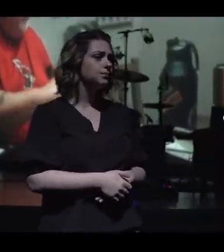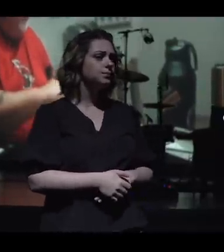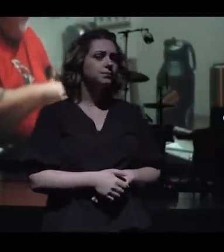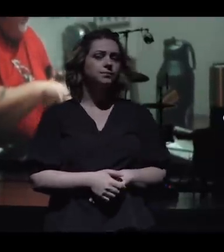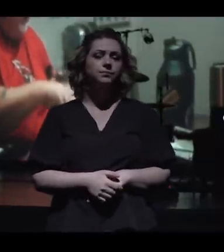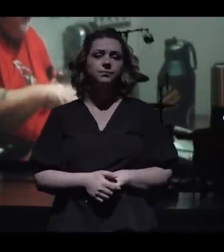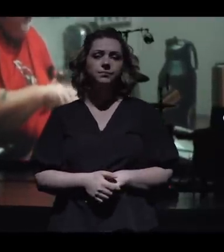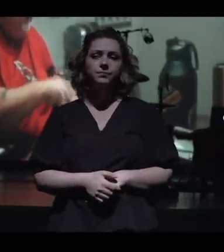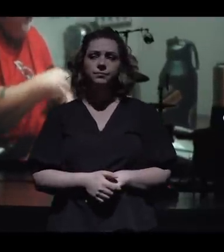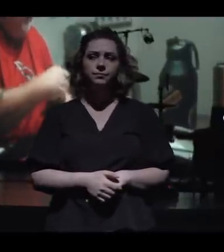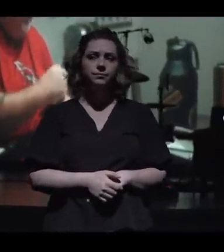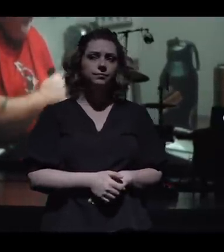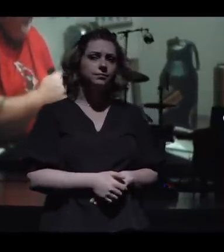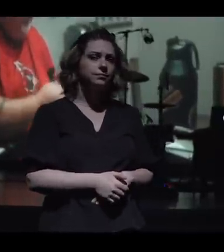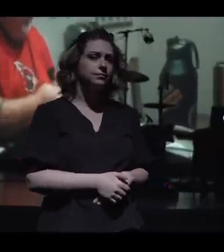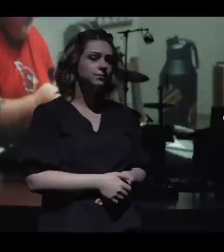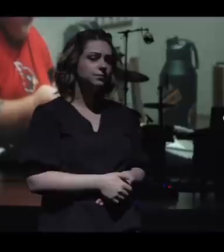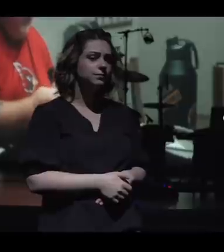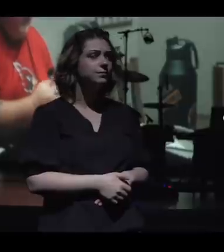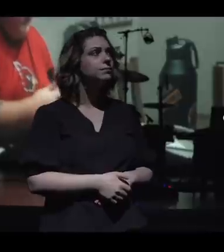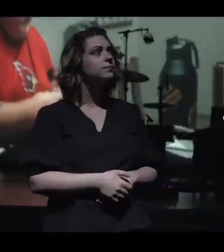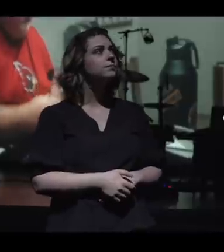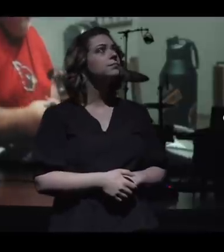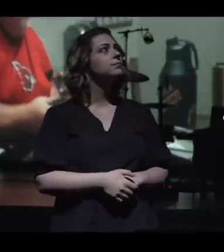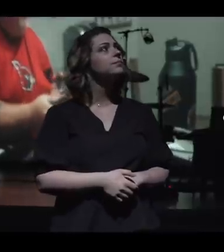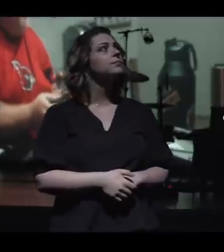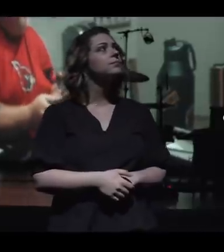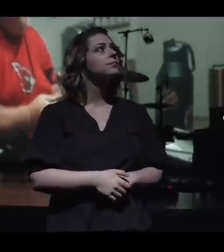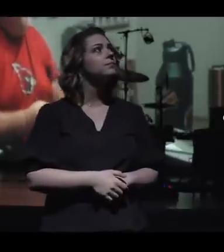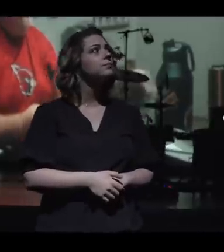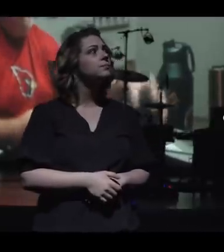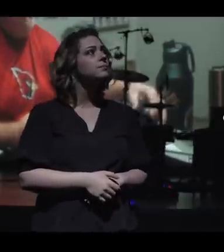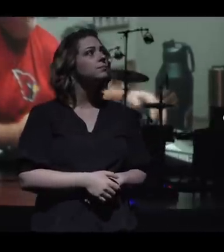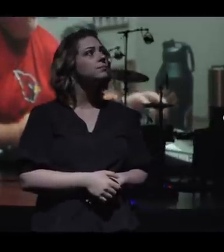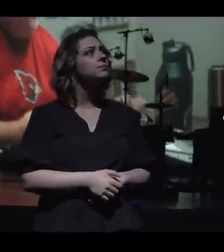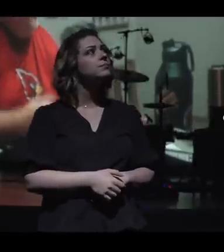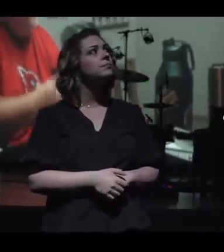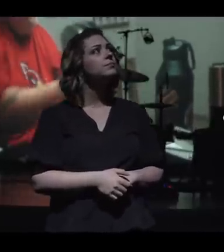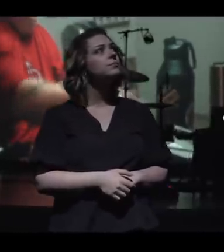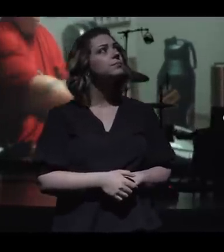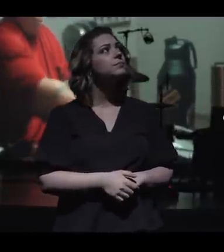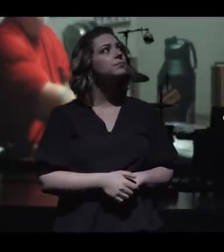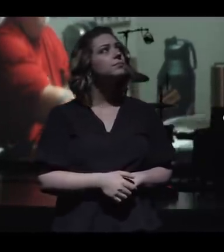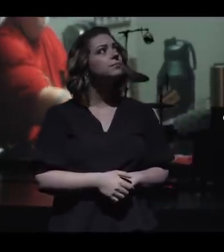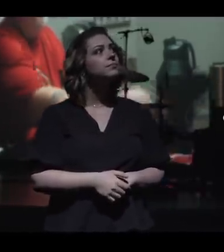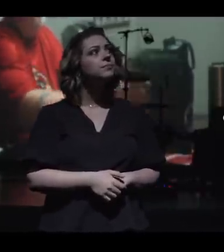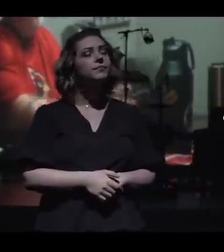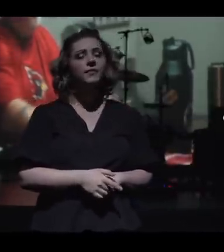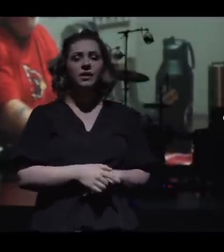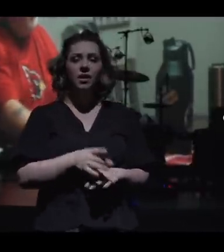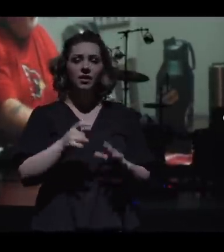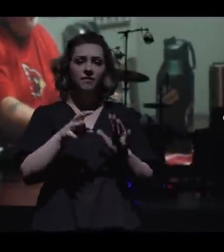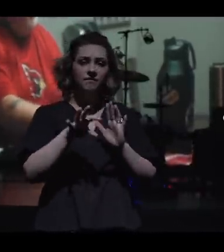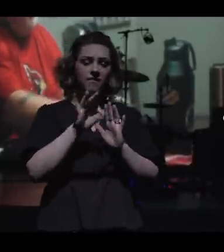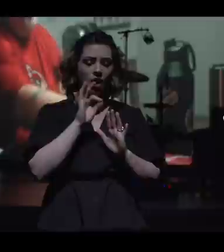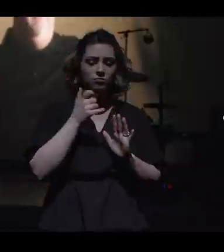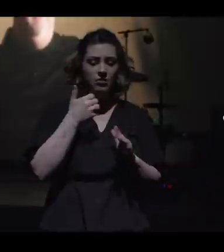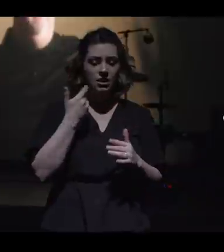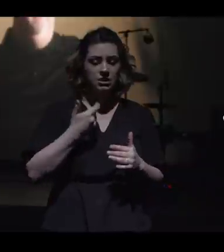It's all right, Lord, we got this. The same but a thing, we've been through this before. I found myself in the